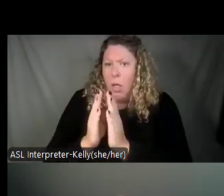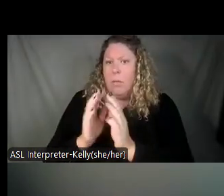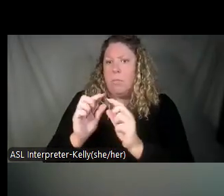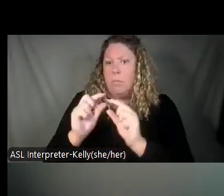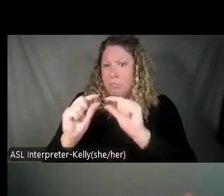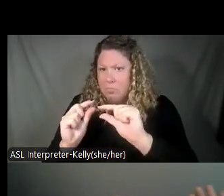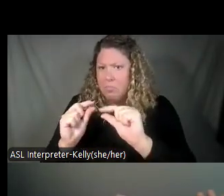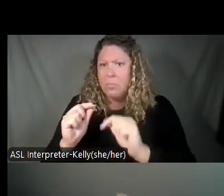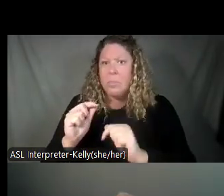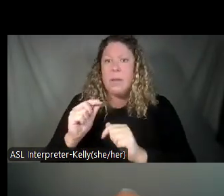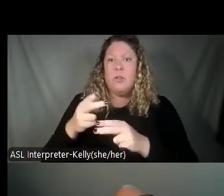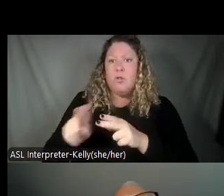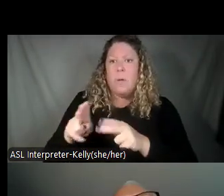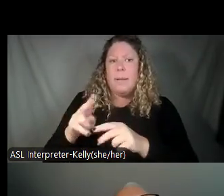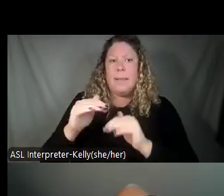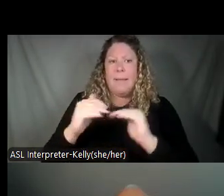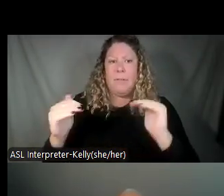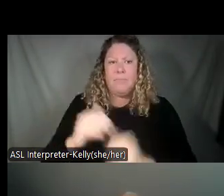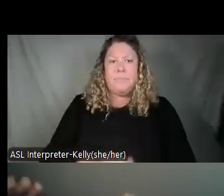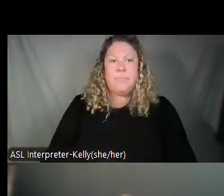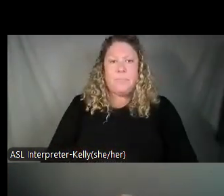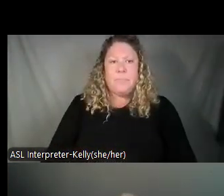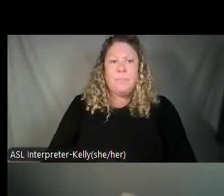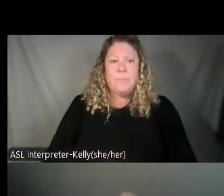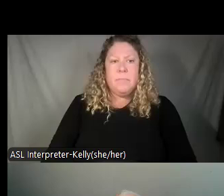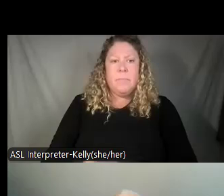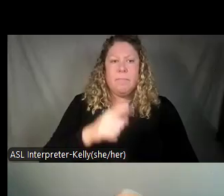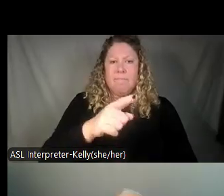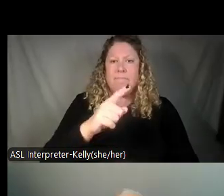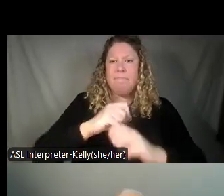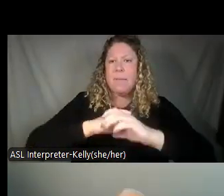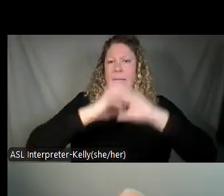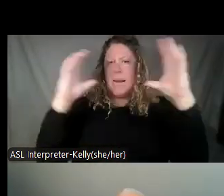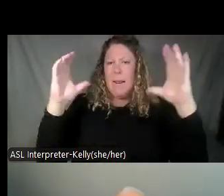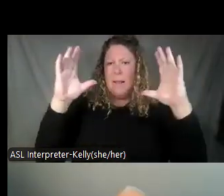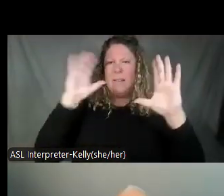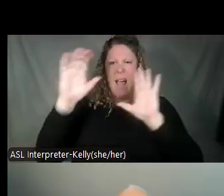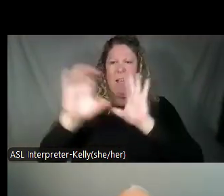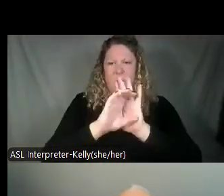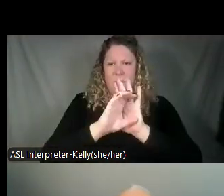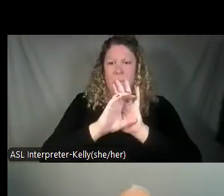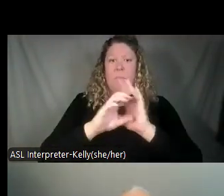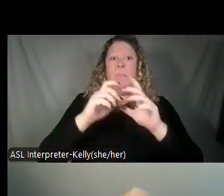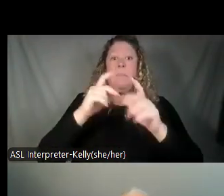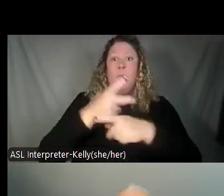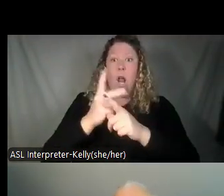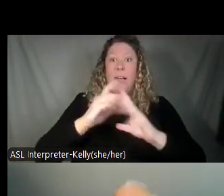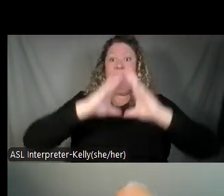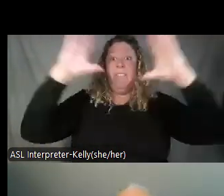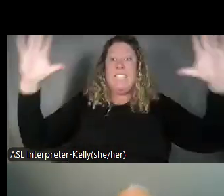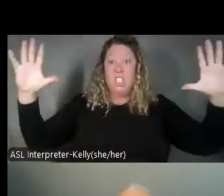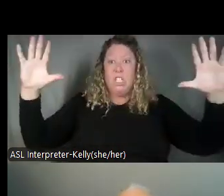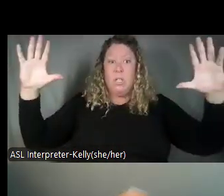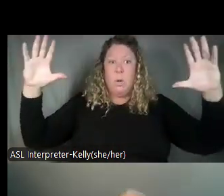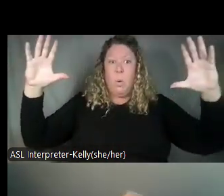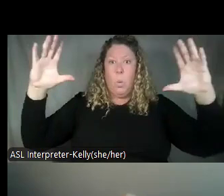This is the diagram that I use where I take that project vision and come down to a product roadmap. You can be thinking about